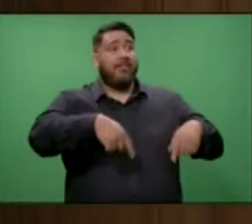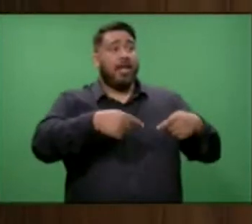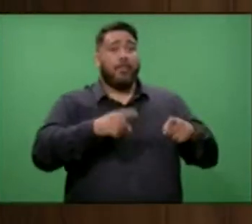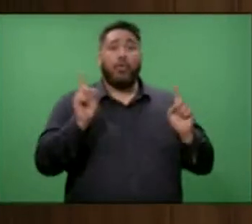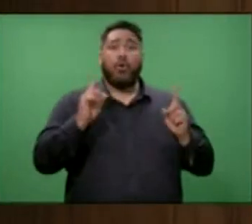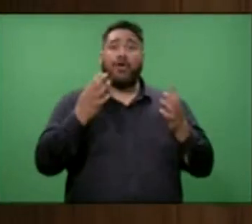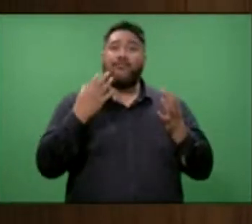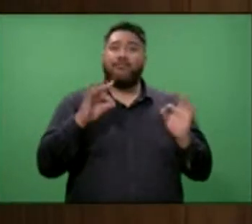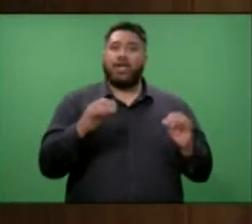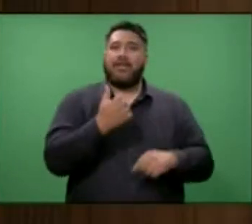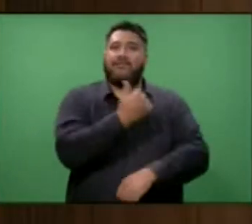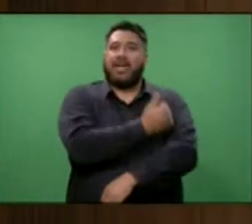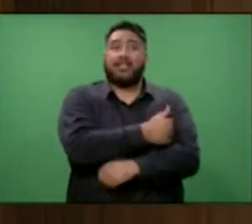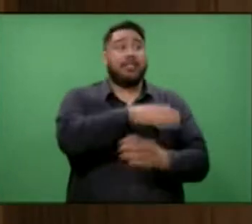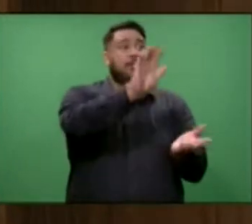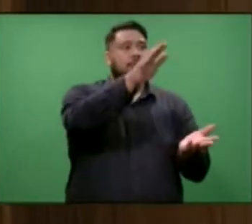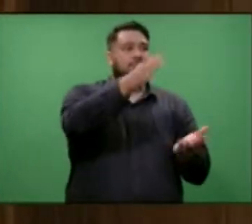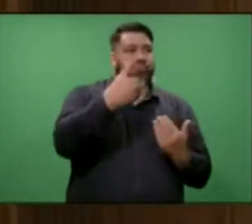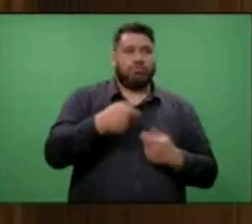to administer.